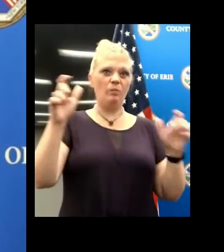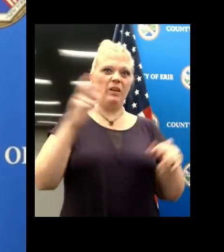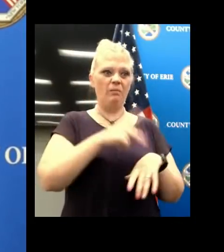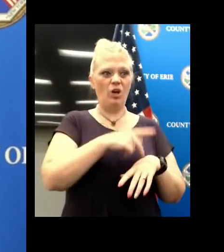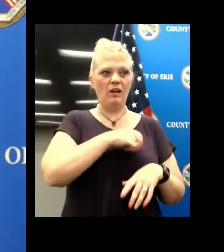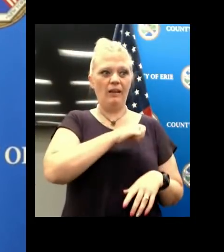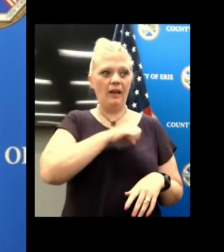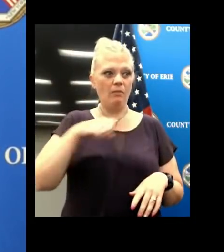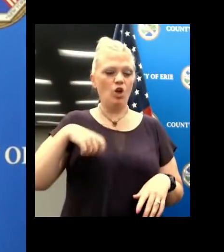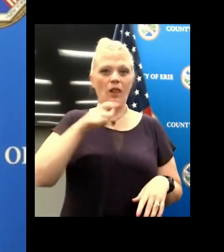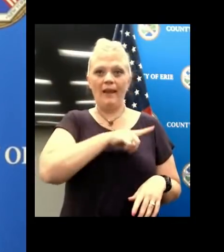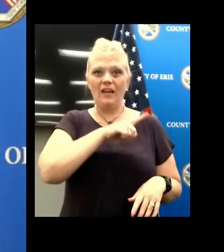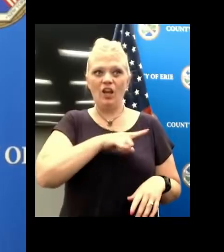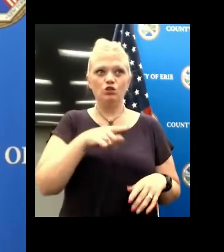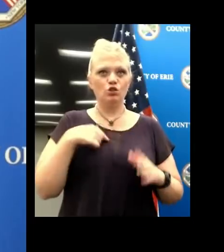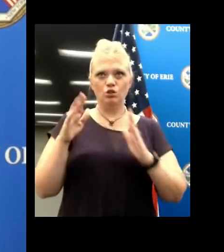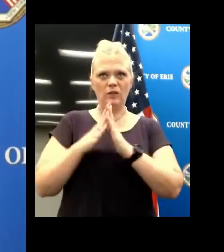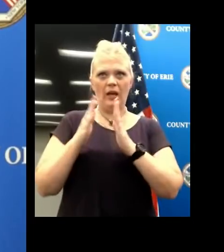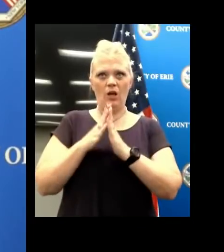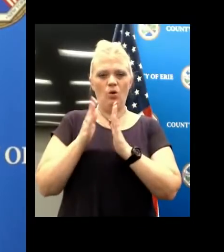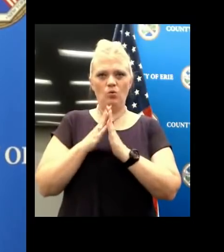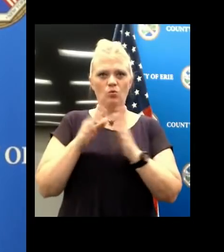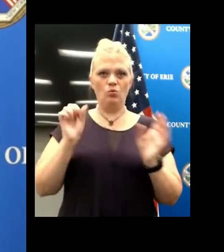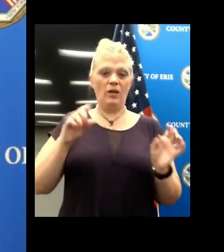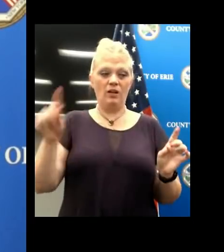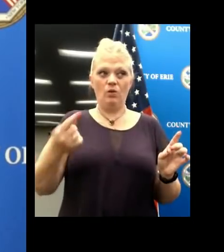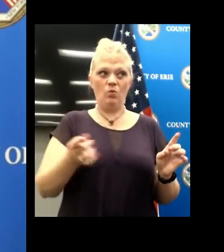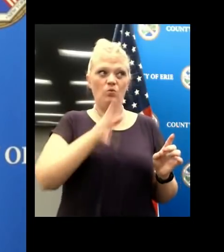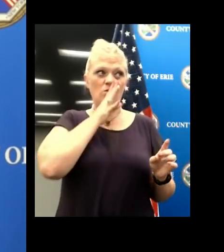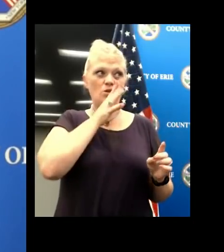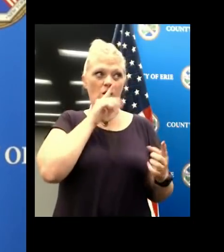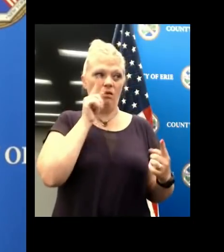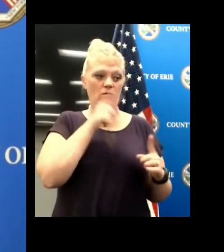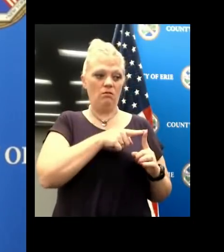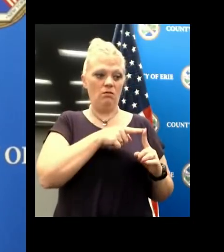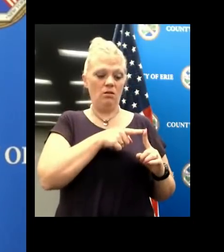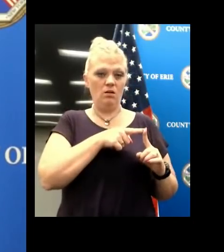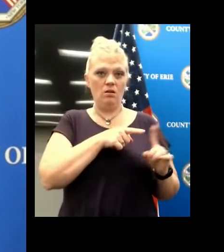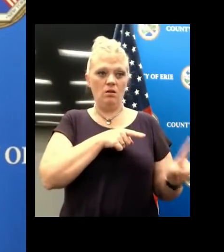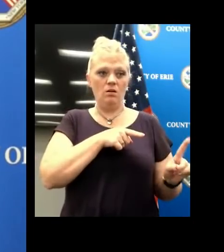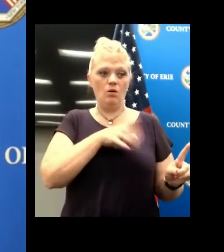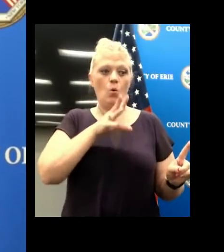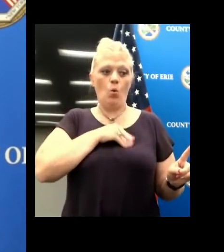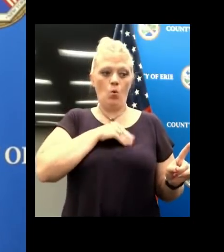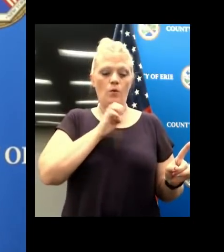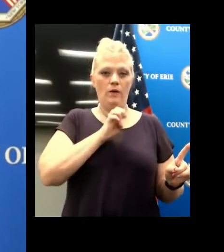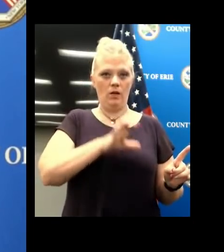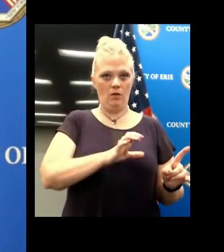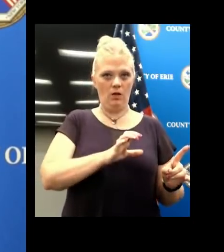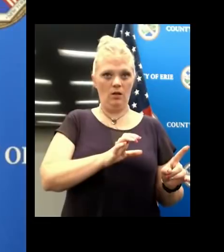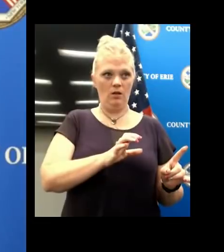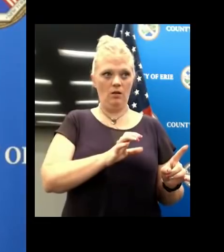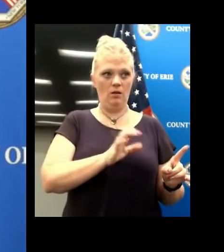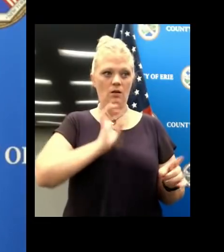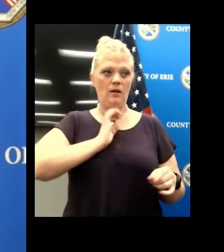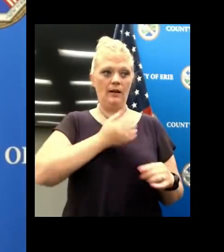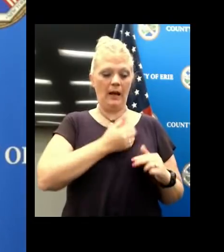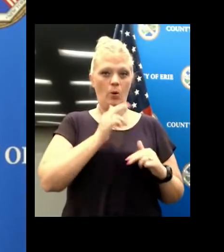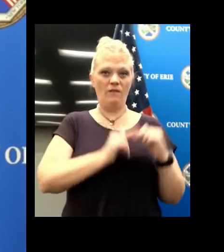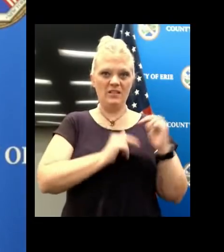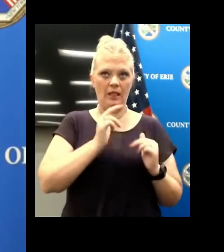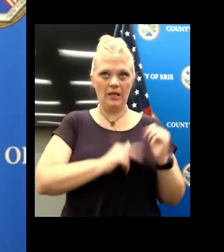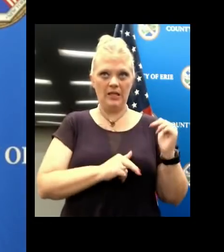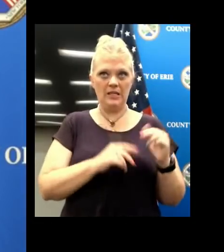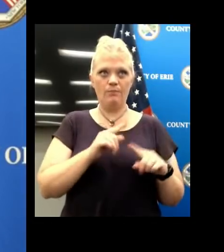Amherst, Lancaster, those are the towns. So I can only speak on behalf of the ones that are owned by Erie County and our facilities, but